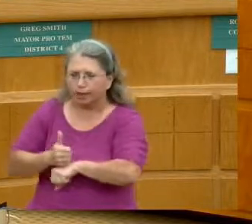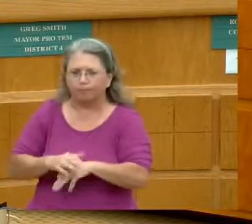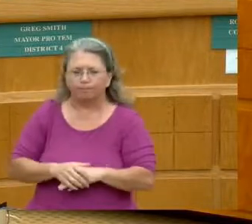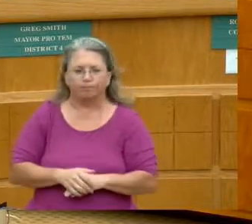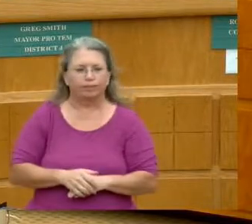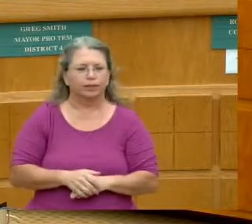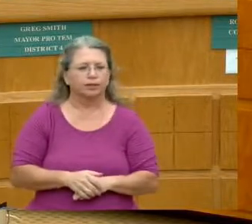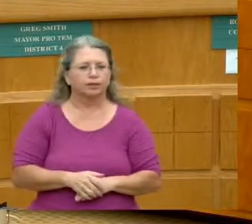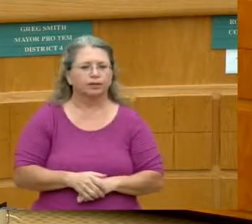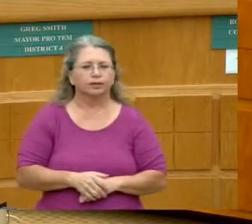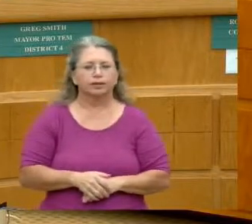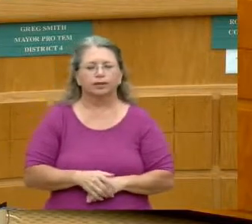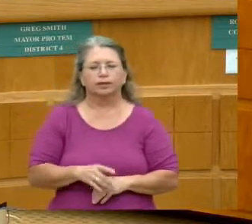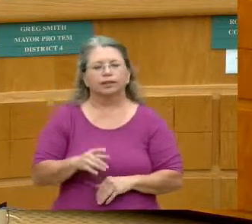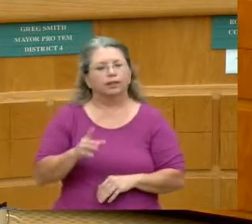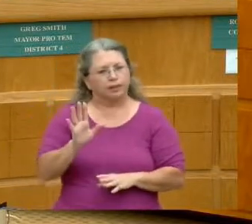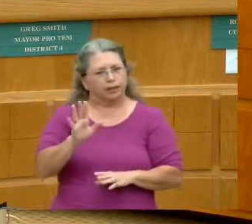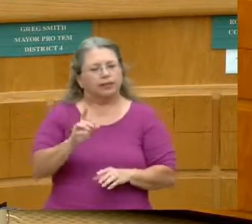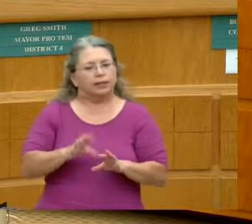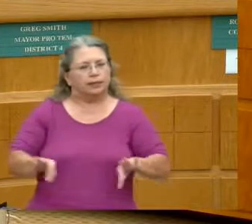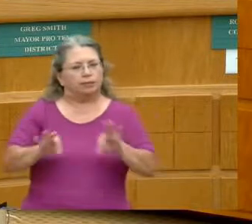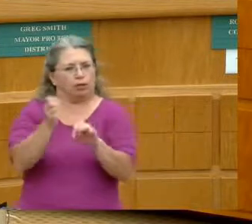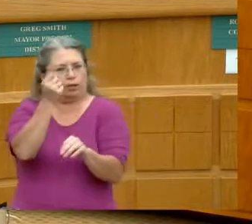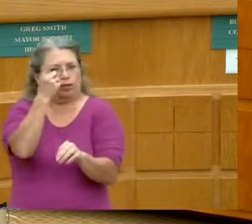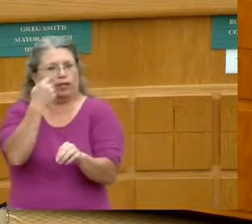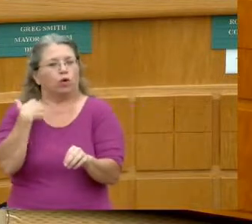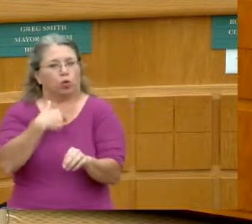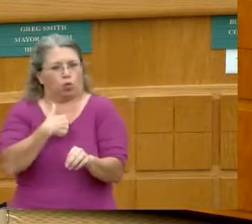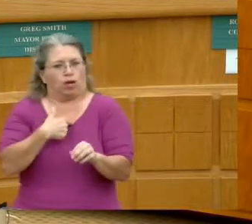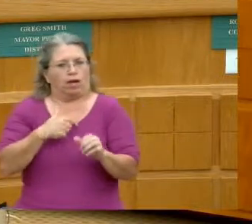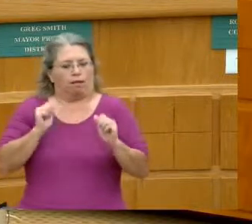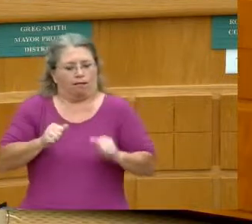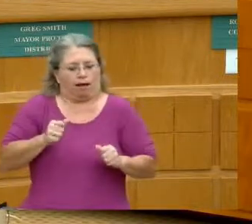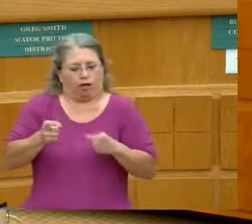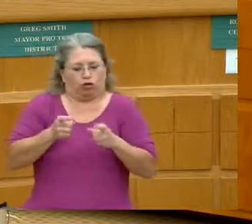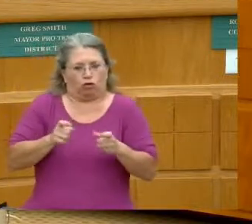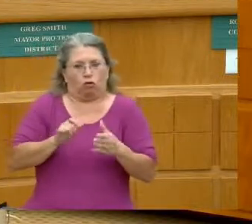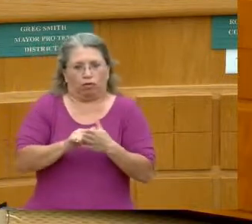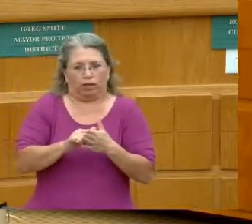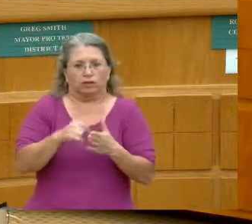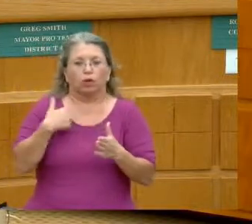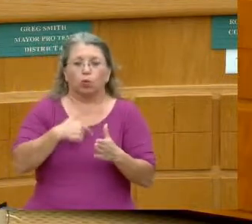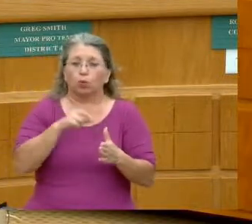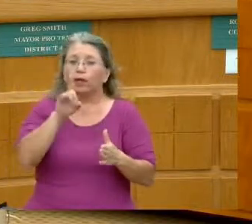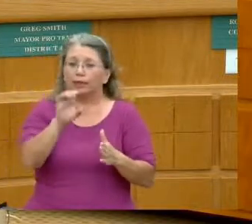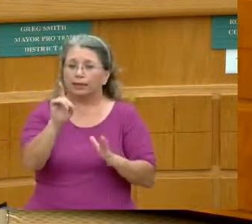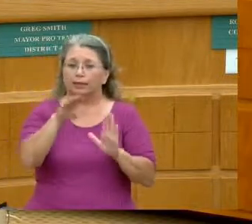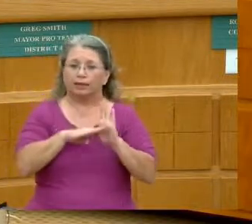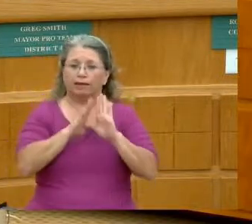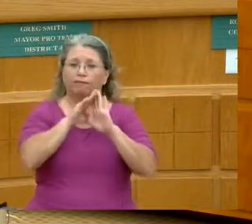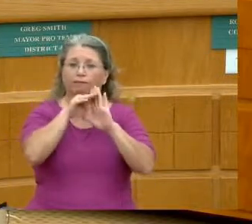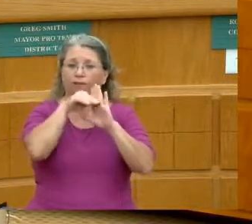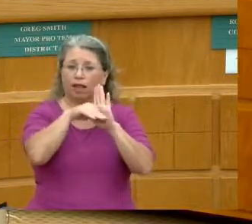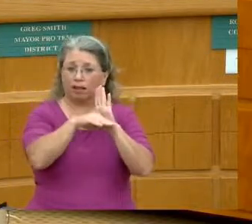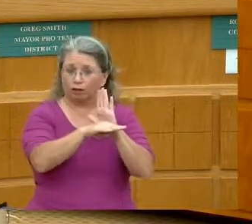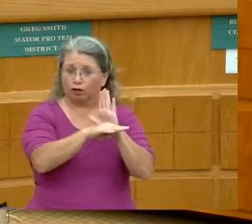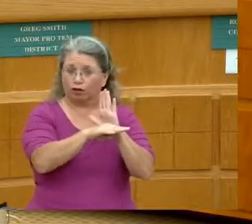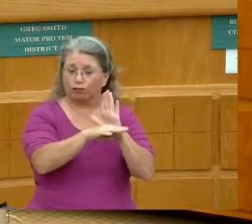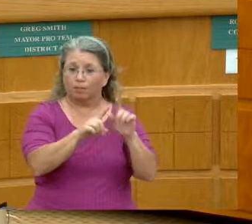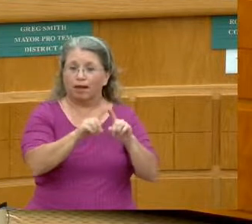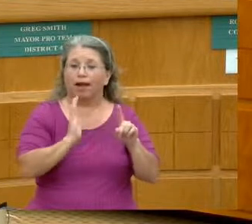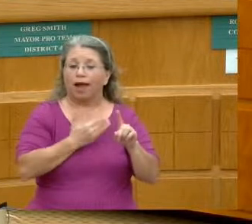this. We have flattened the curve. We changed our behaviors and COVID-19 started coming back,